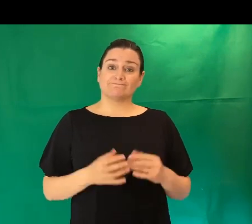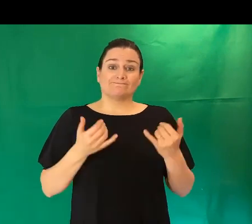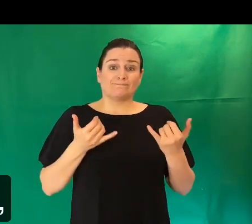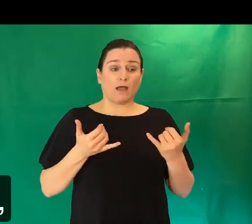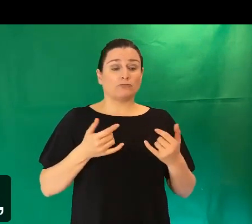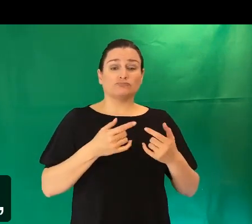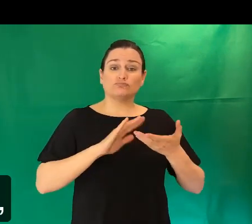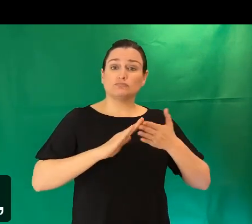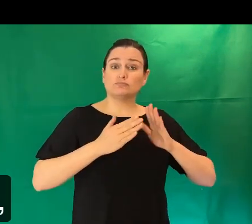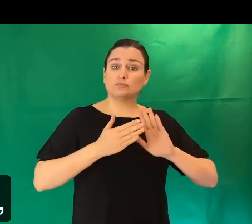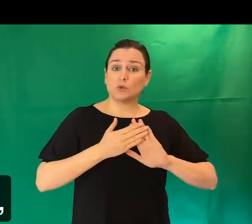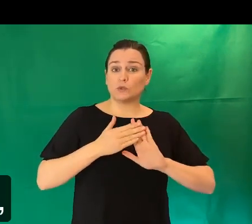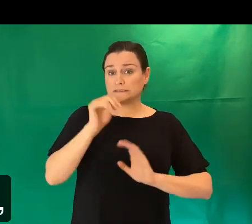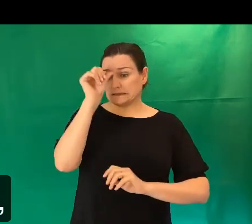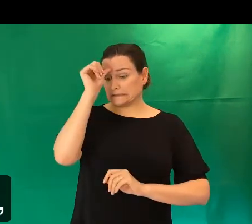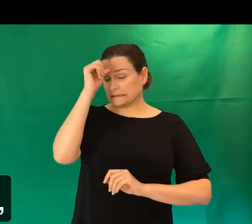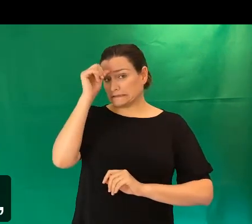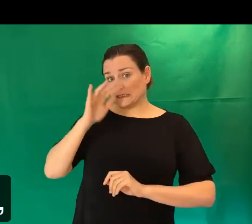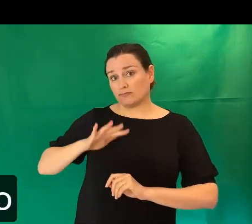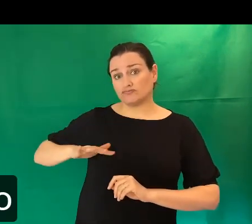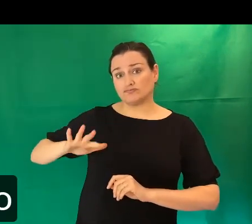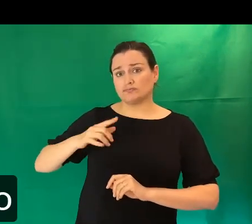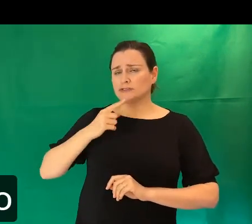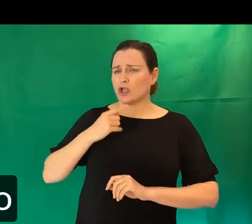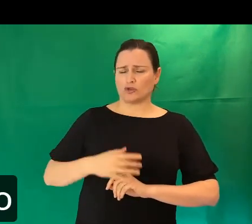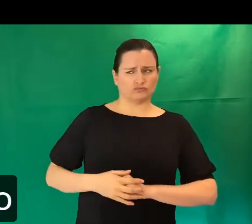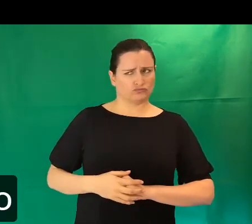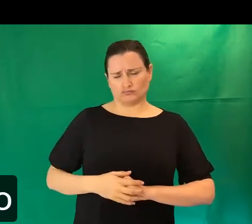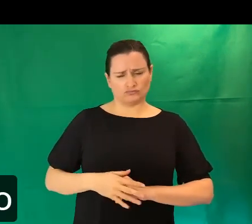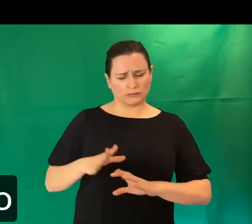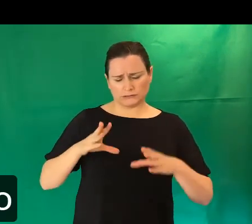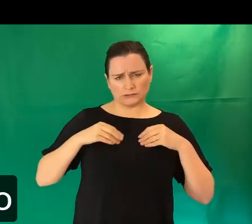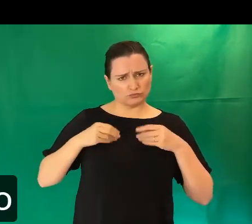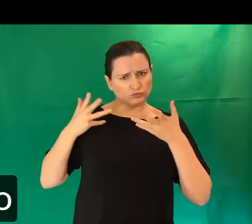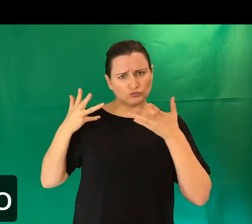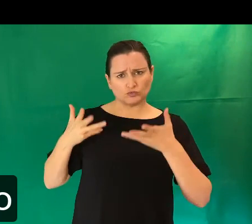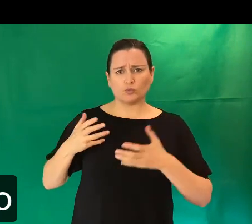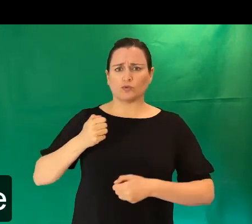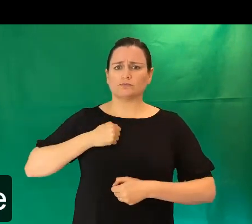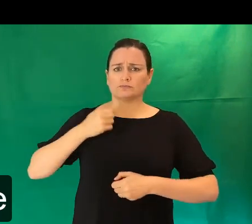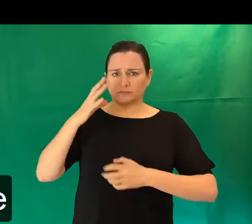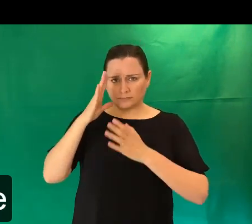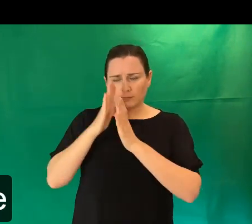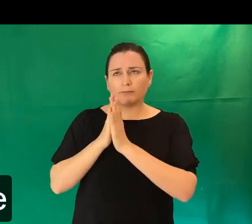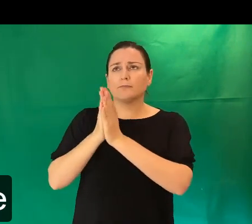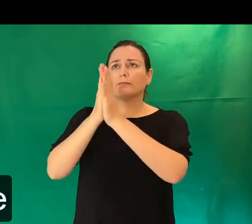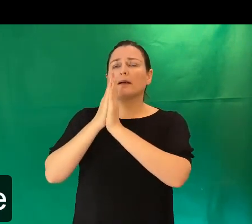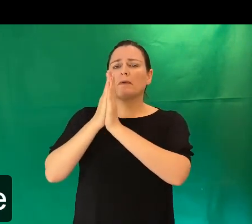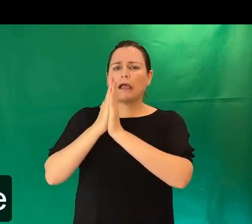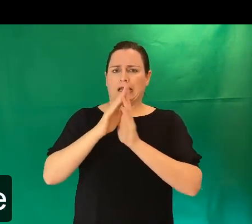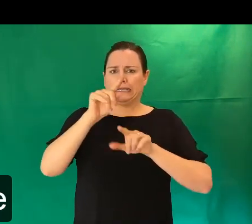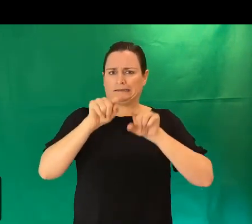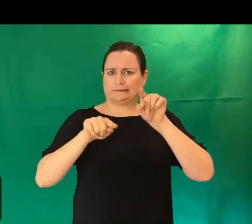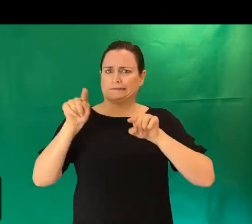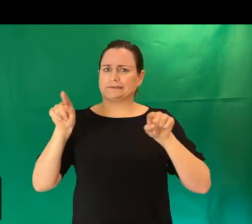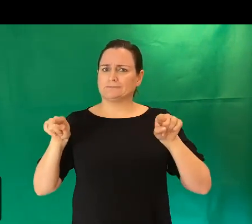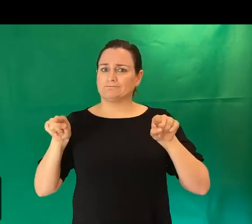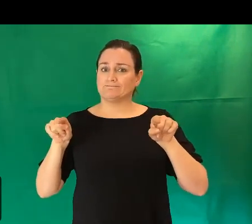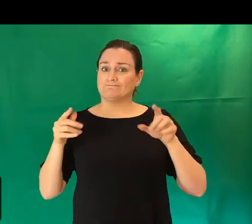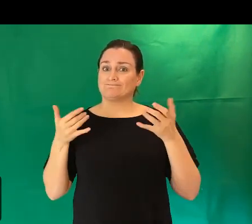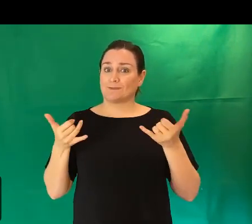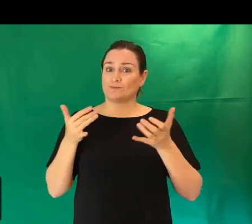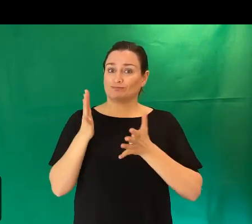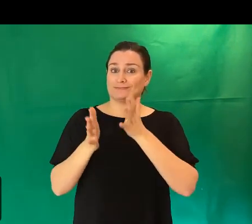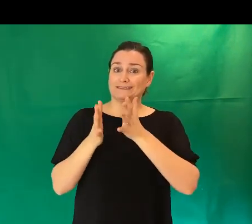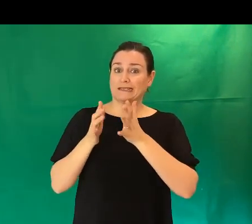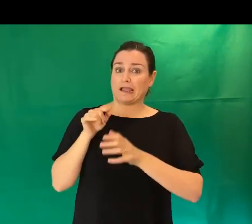longer seen as politically correct because, of course, India has many different religions. So it's no longer considered appropriate. And this sign is